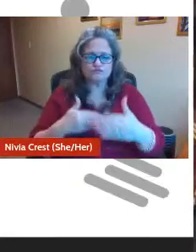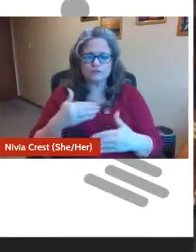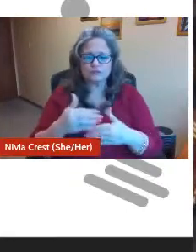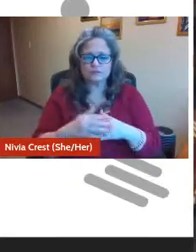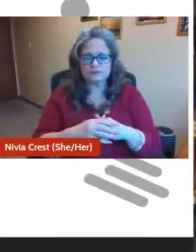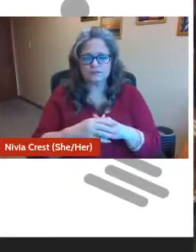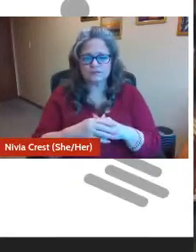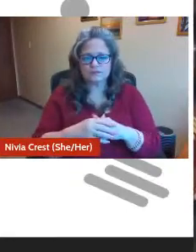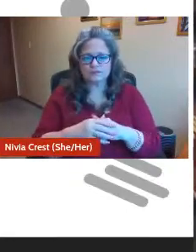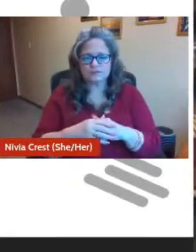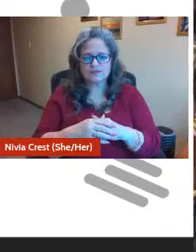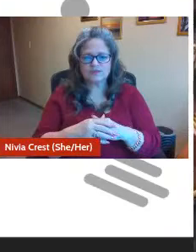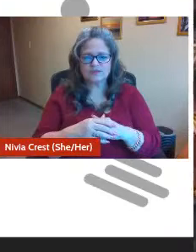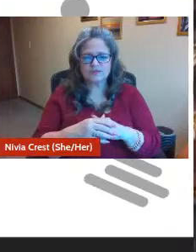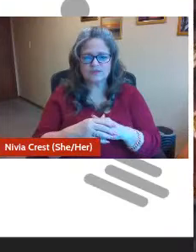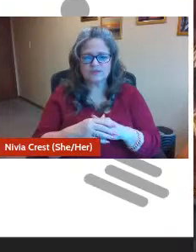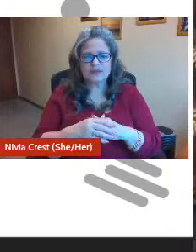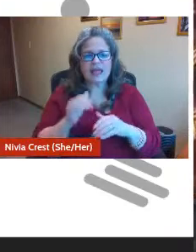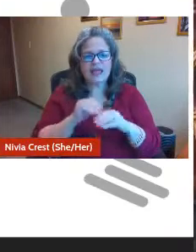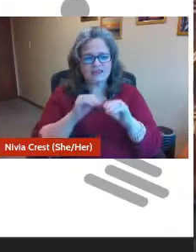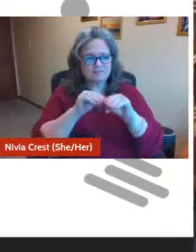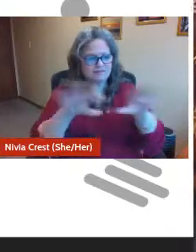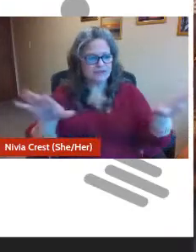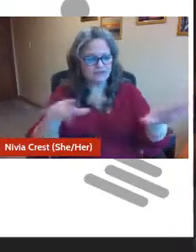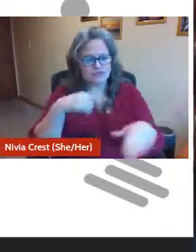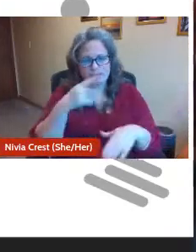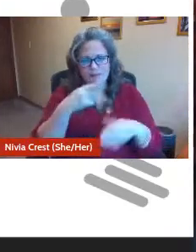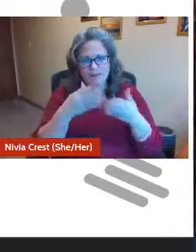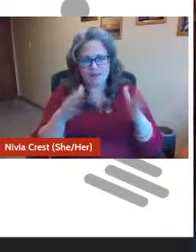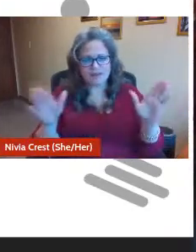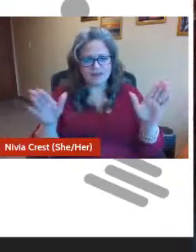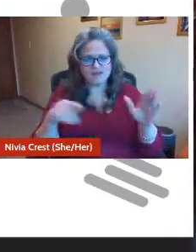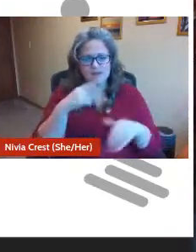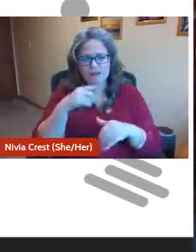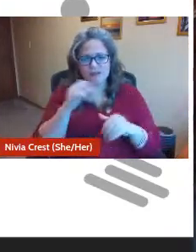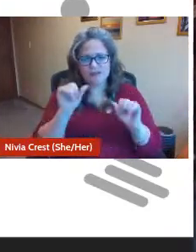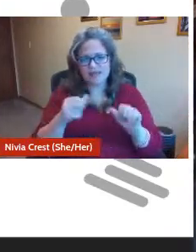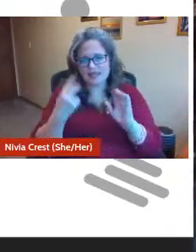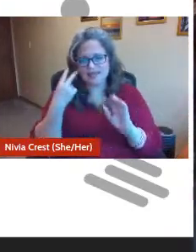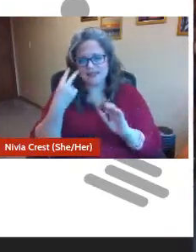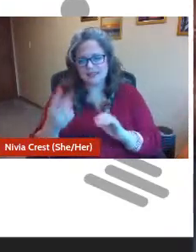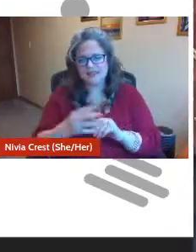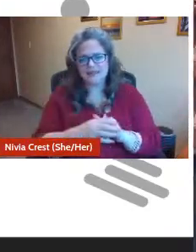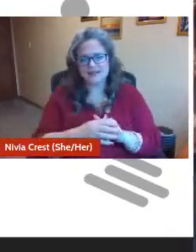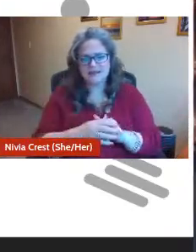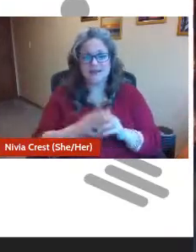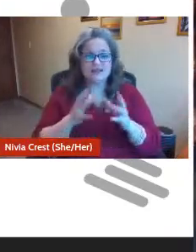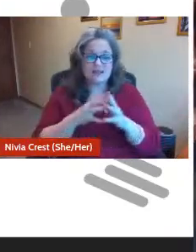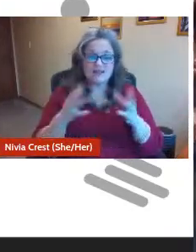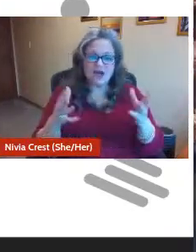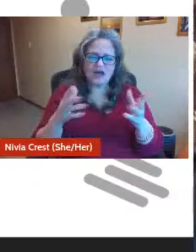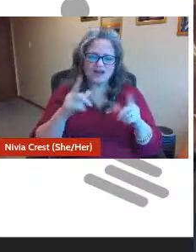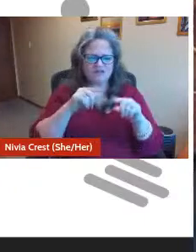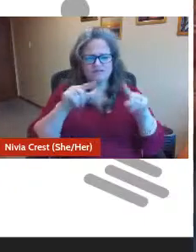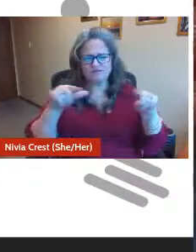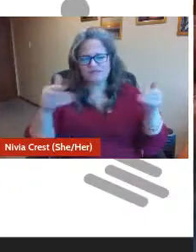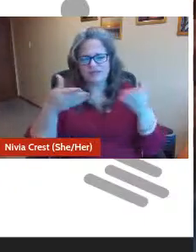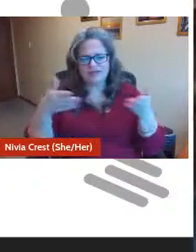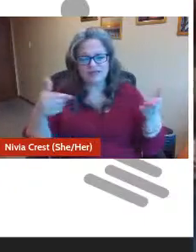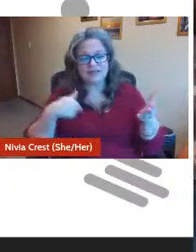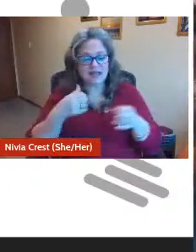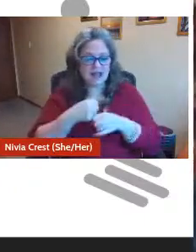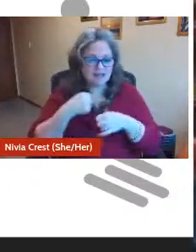and get stuff out to the public. Right. So the public can see. So there's also some other odds and ends stuff that I made